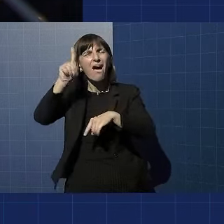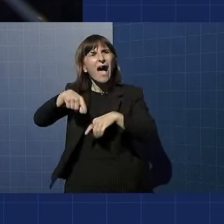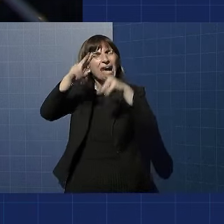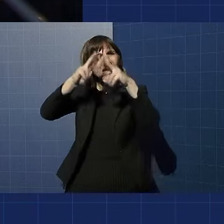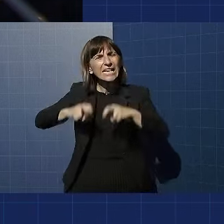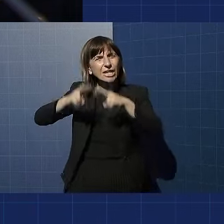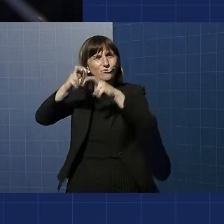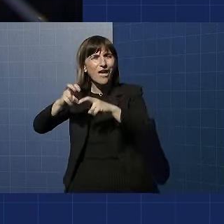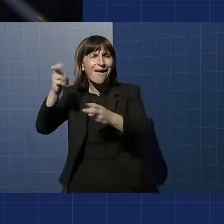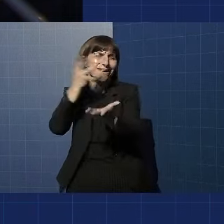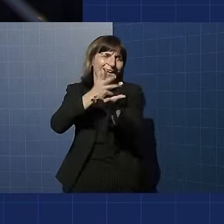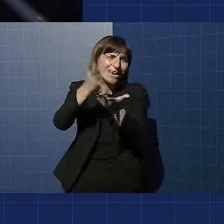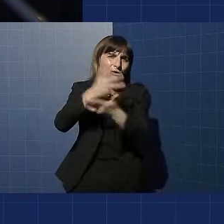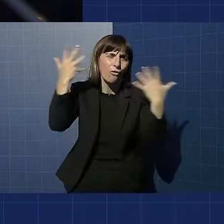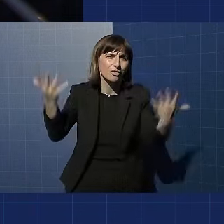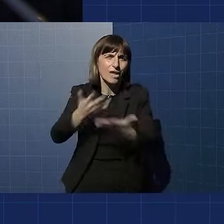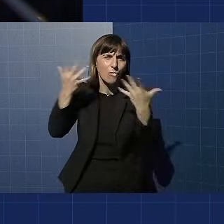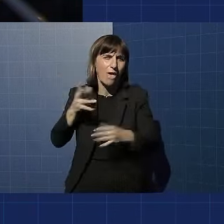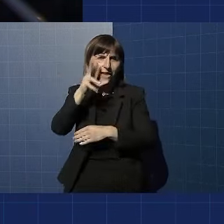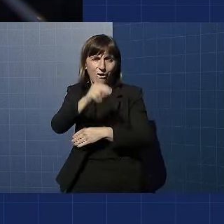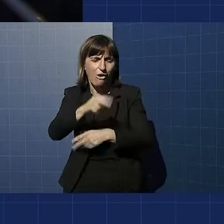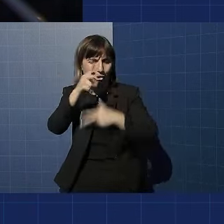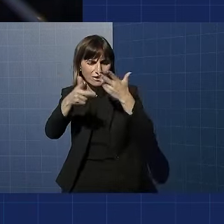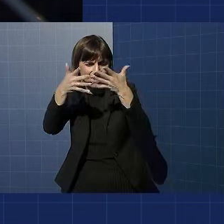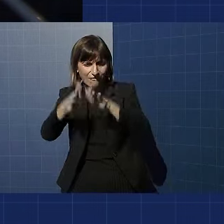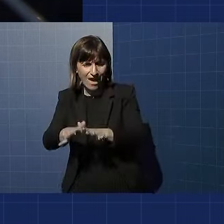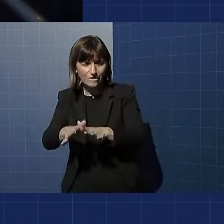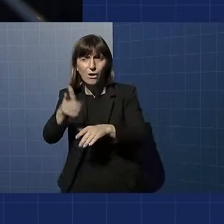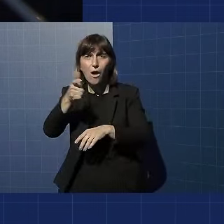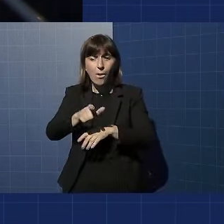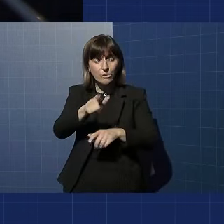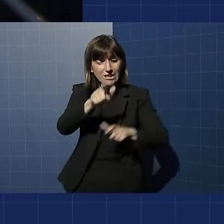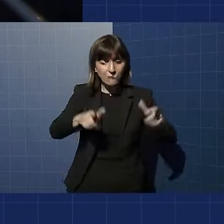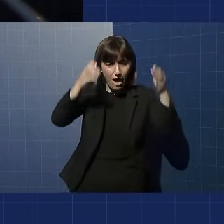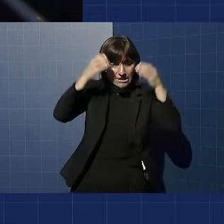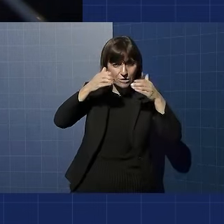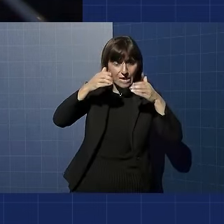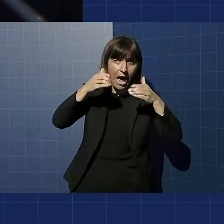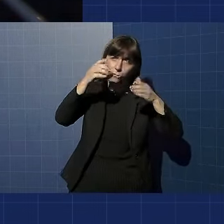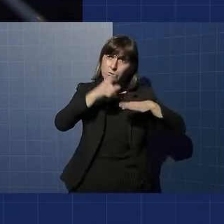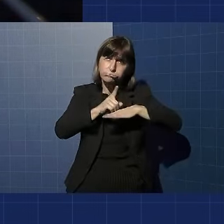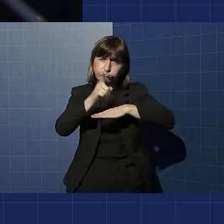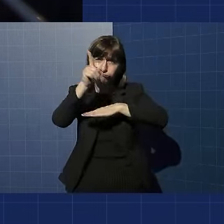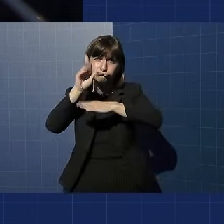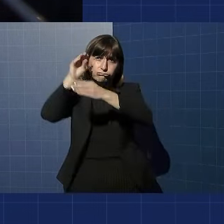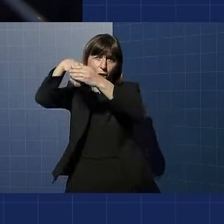the technologies and the understanding of the space environment were slightly different than what we have today. But they were very short.